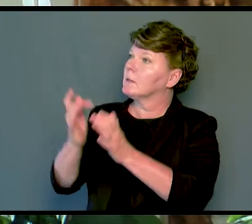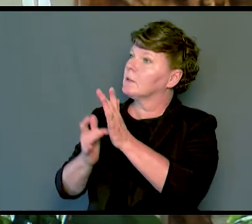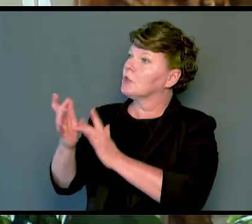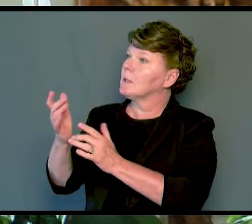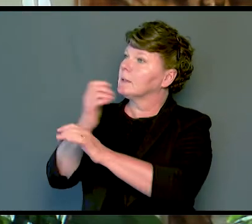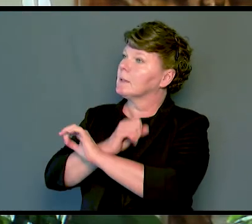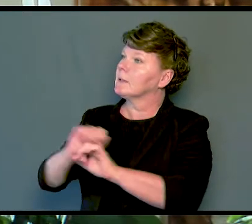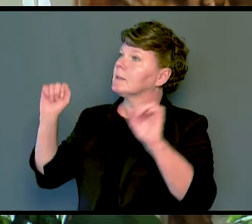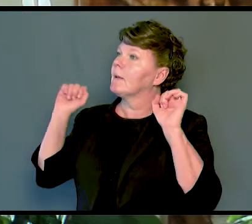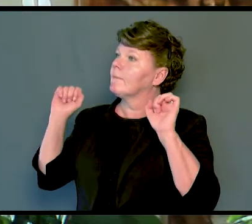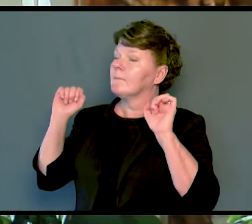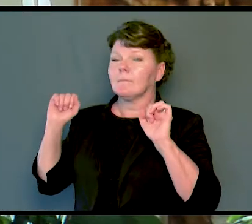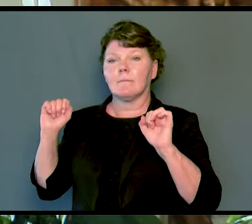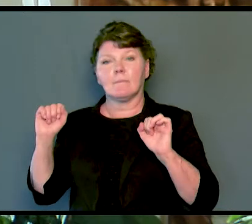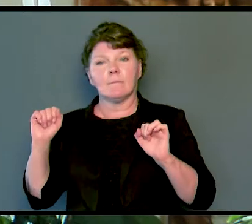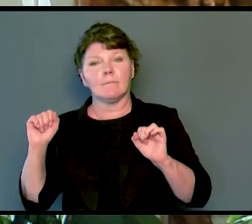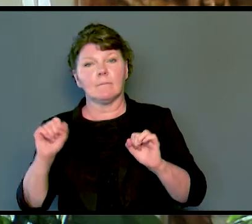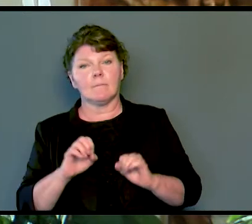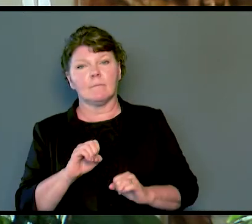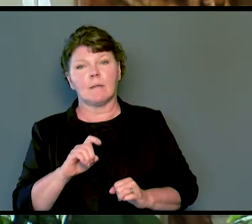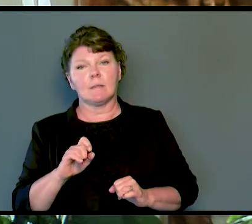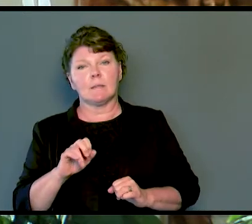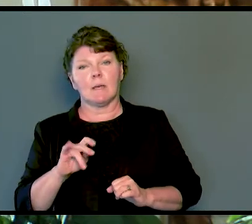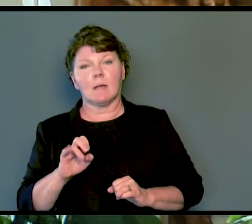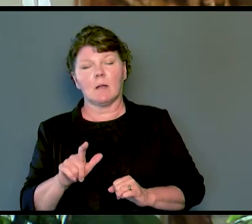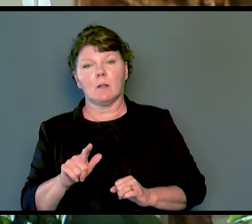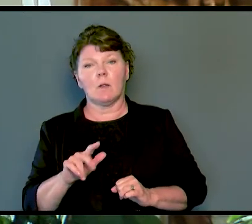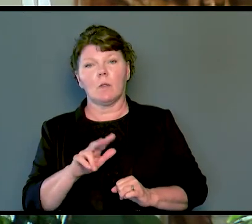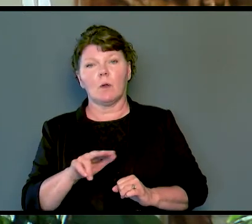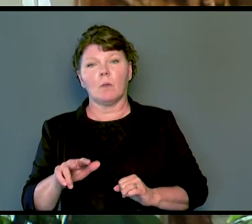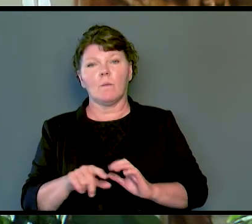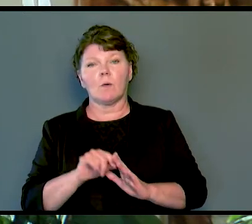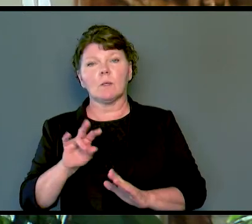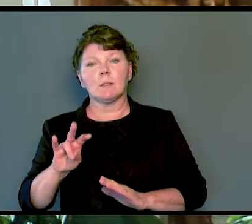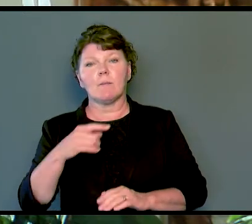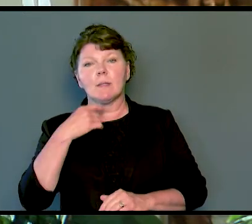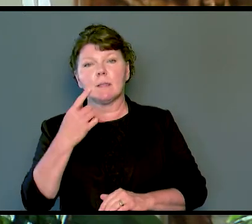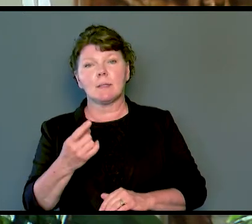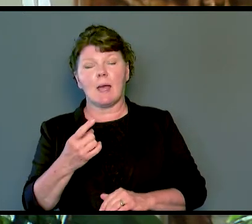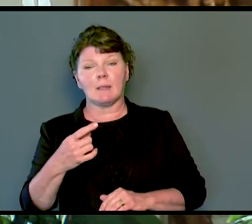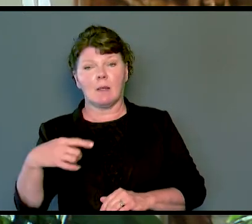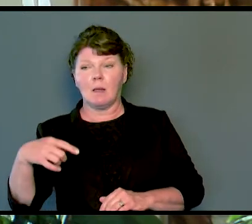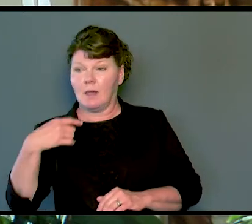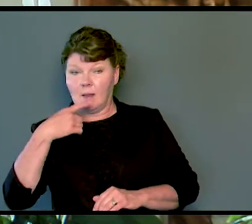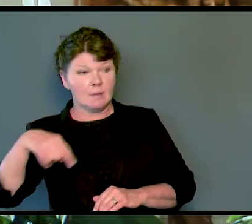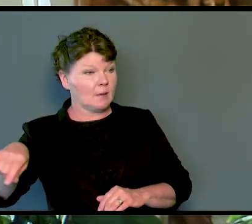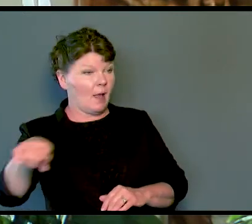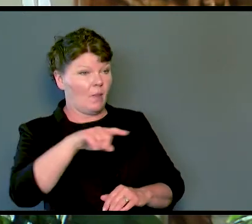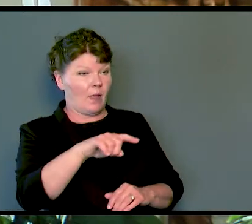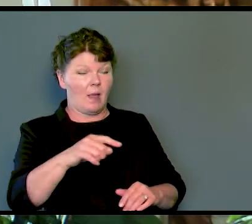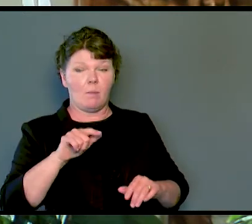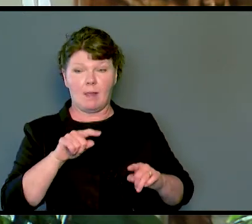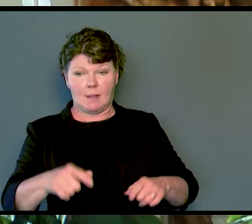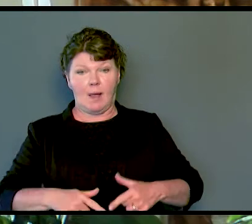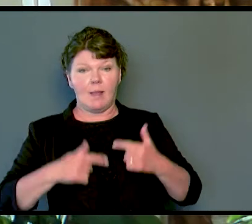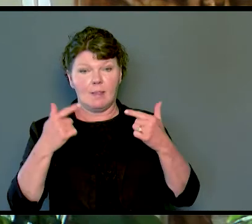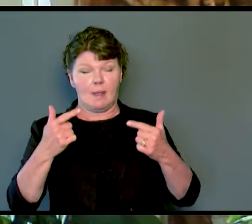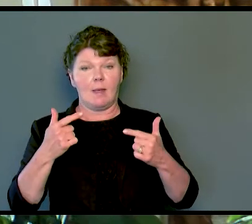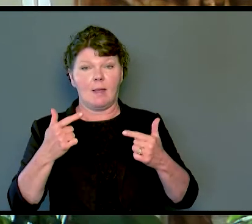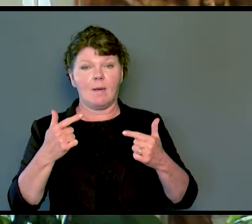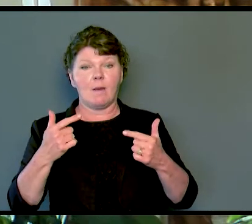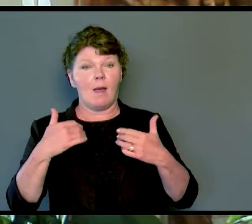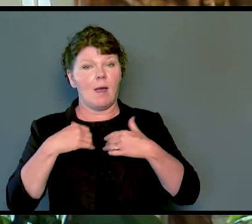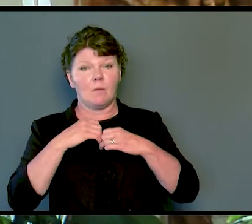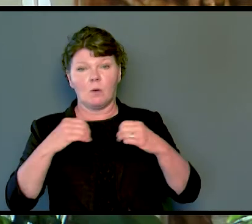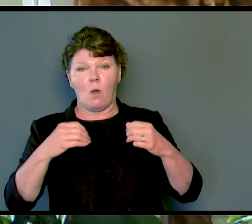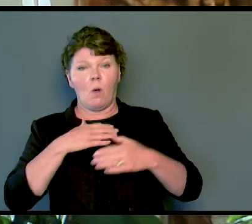in Jesus and be saved. Ezekiel 33, verse 11 says, "Say to them, 'As I live, declares the Lord